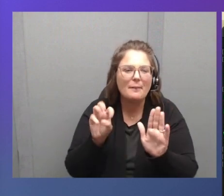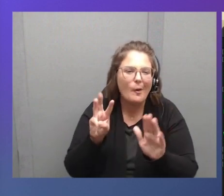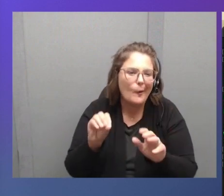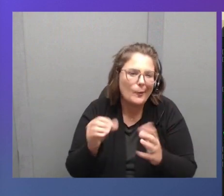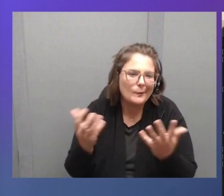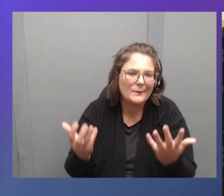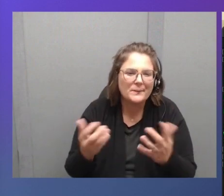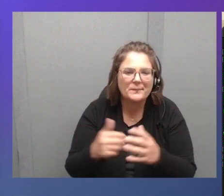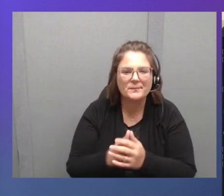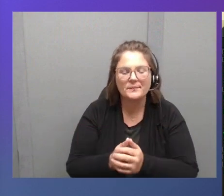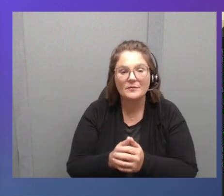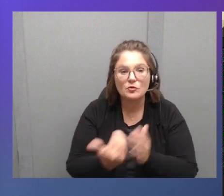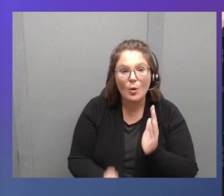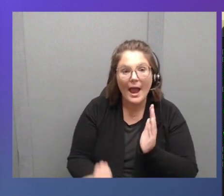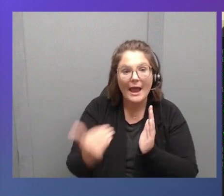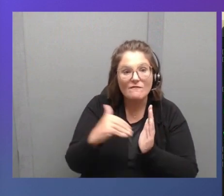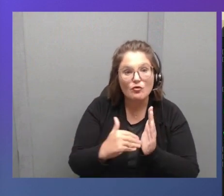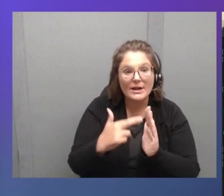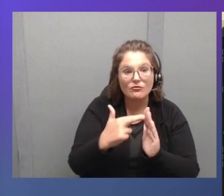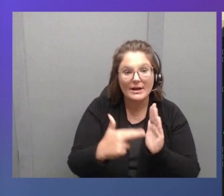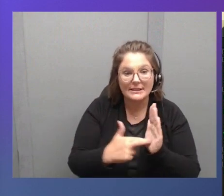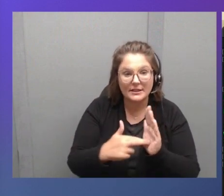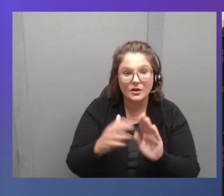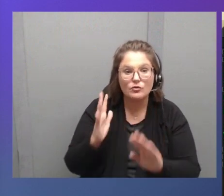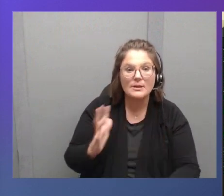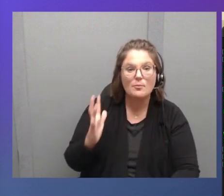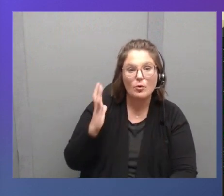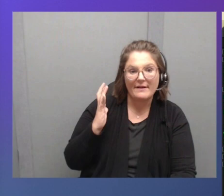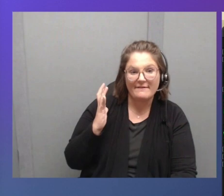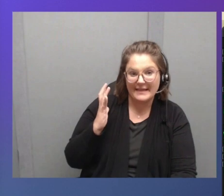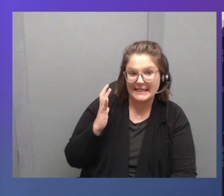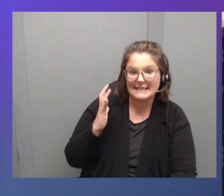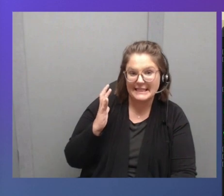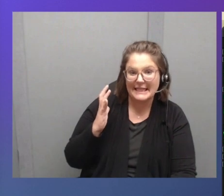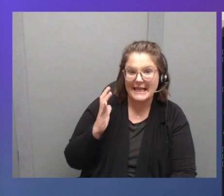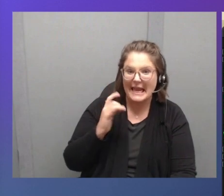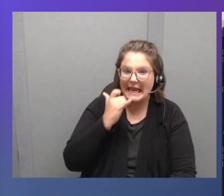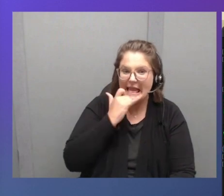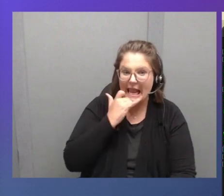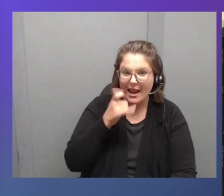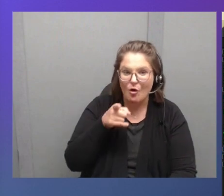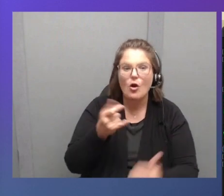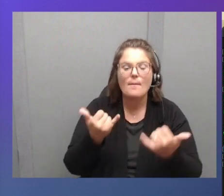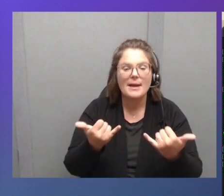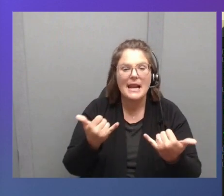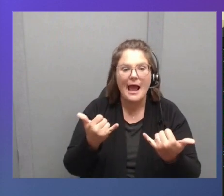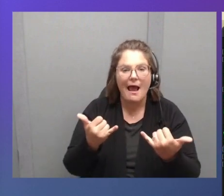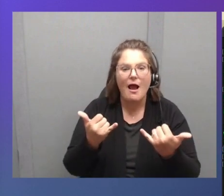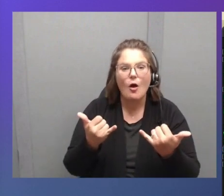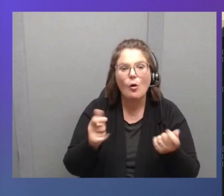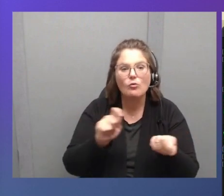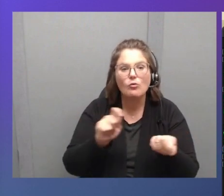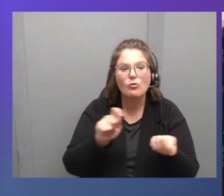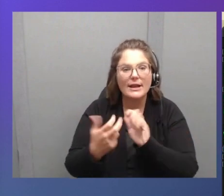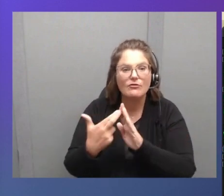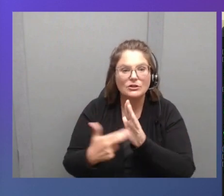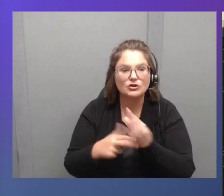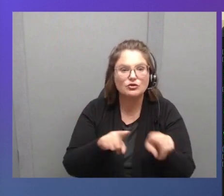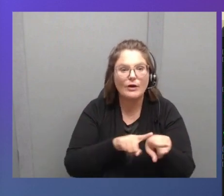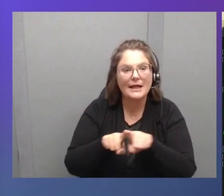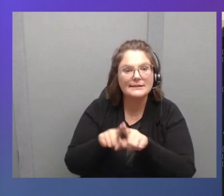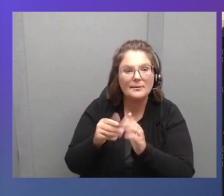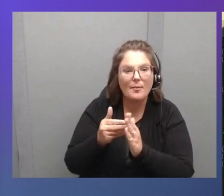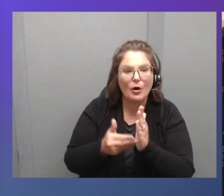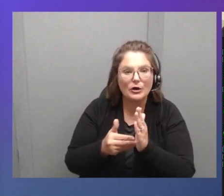I've actually re-registered this VM. It was previously registered, hence an error, but it has been successfully registered as a part Looks of like you SSM. just kind